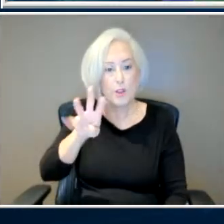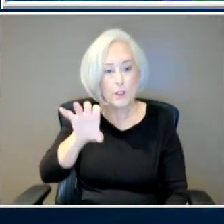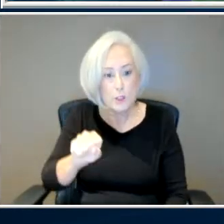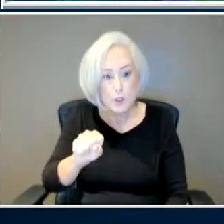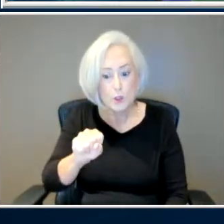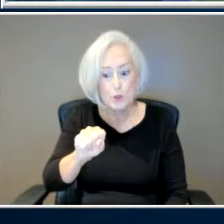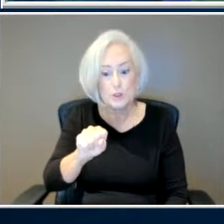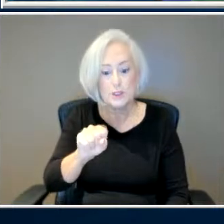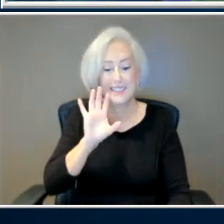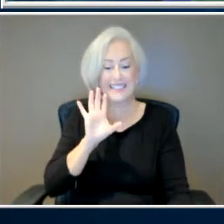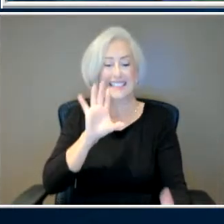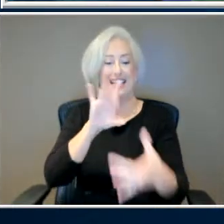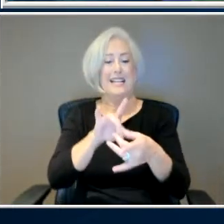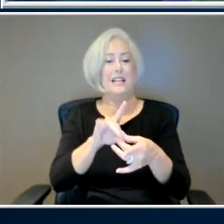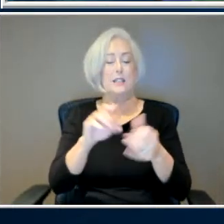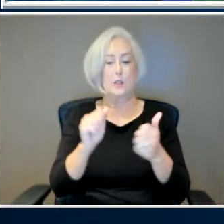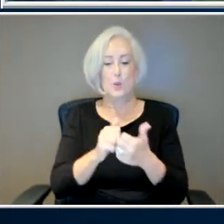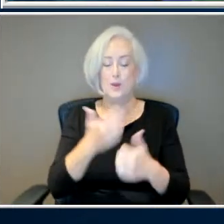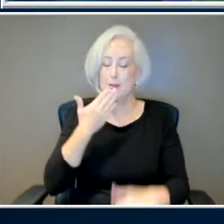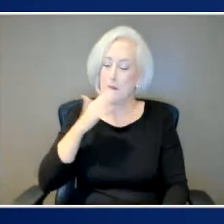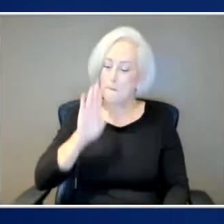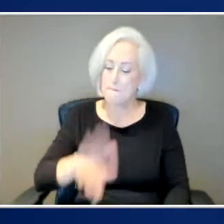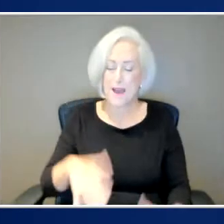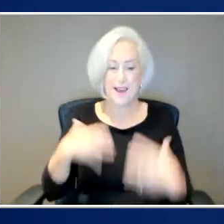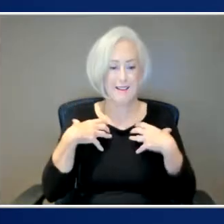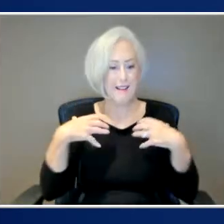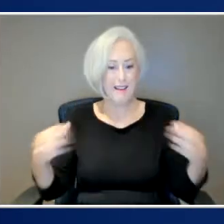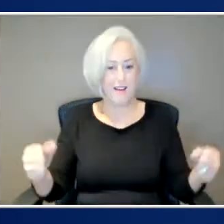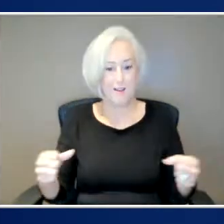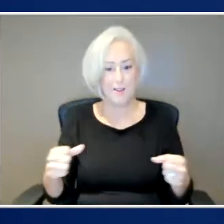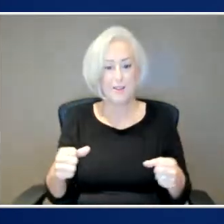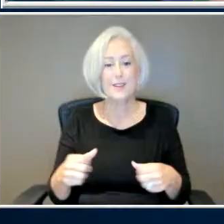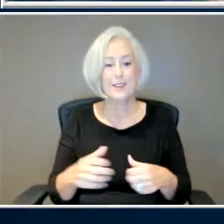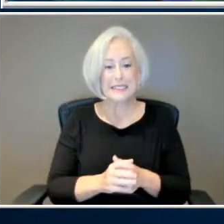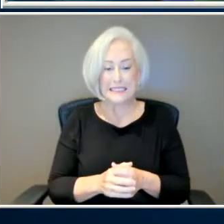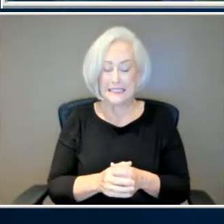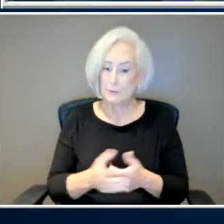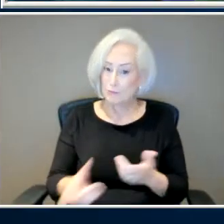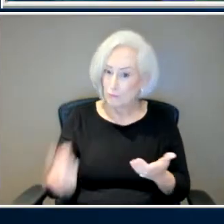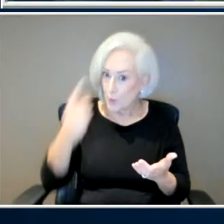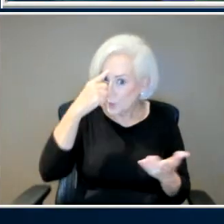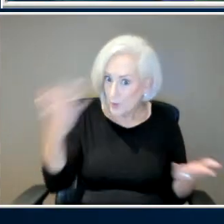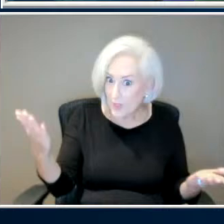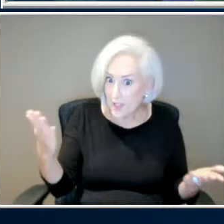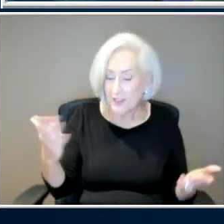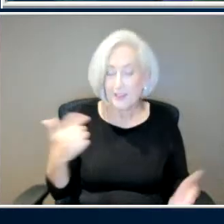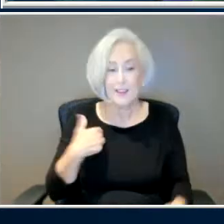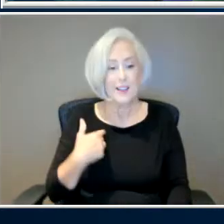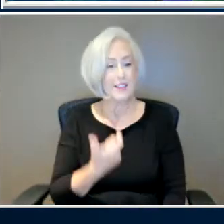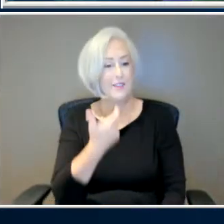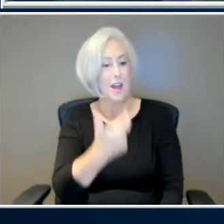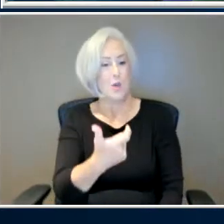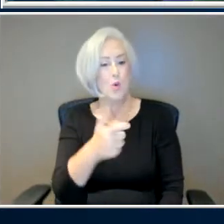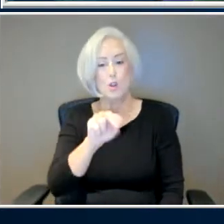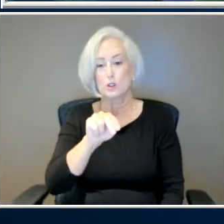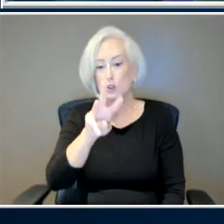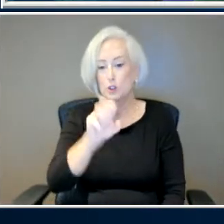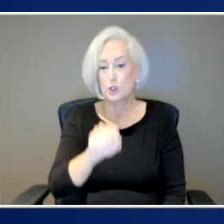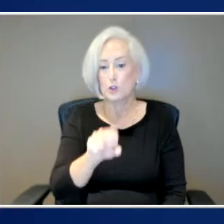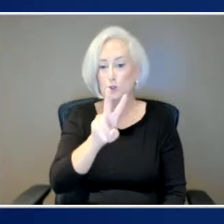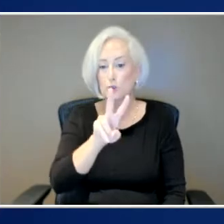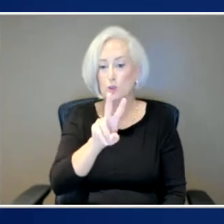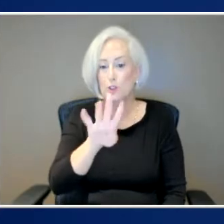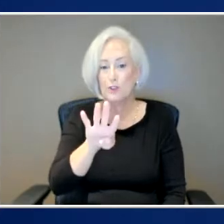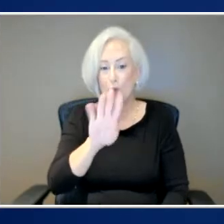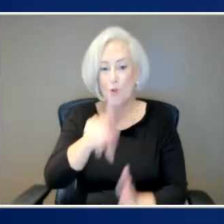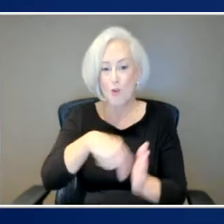that, Dr. Nawalnik? I mean, I don't feel better after watching 24-hour news. No, and I think, you know,